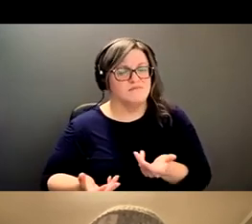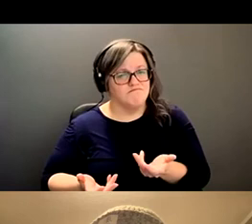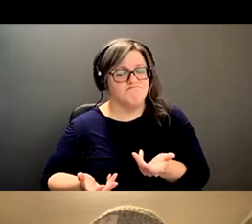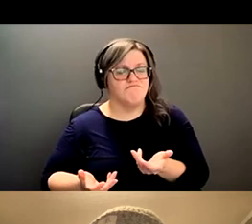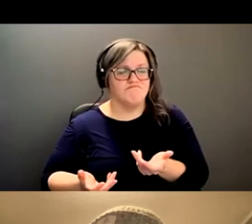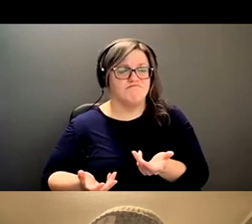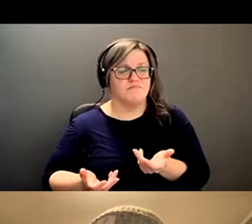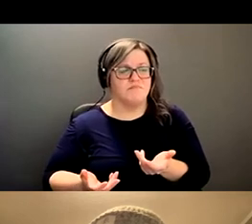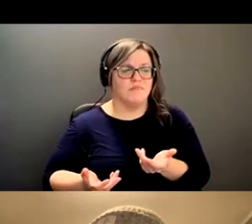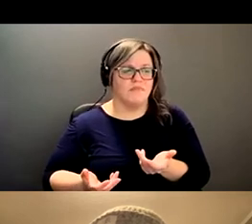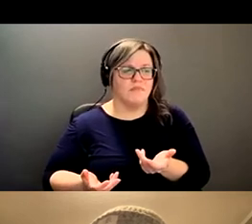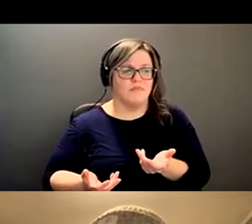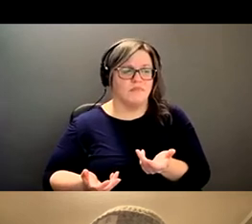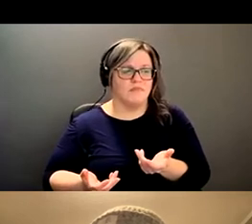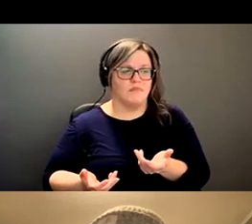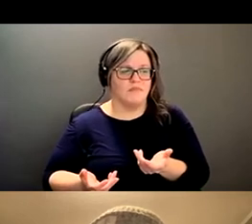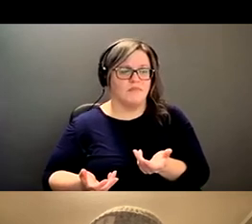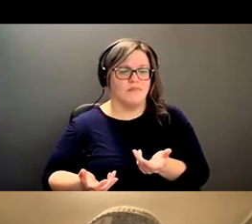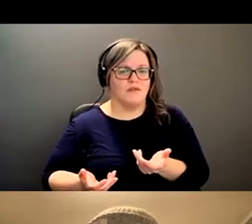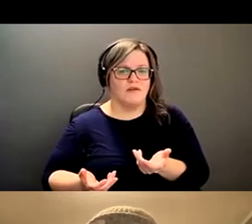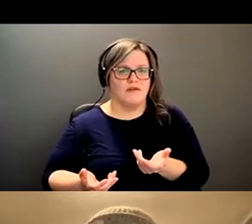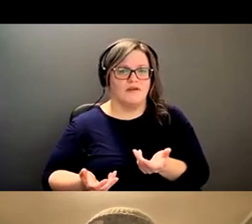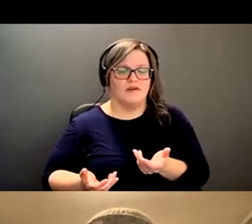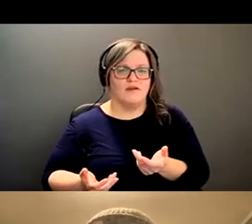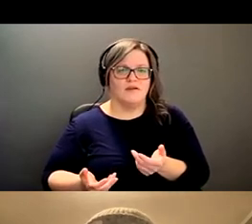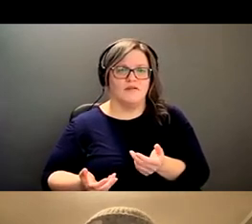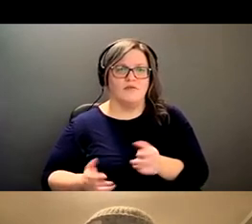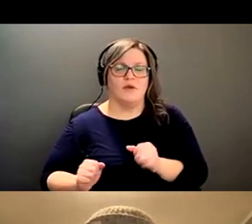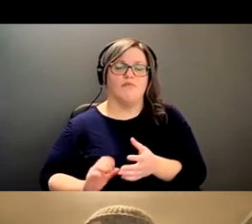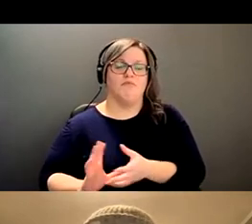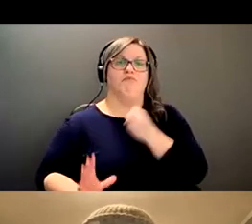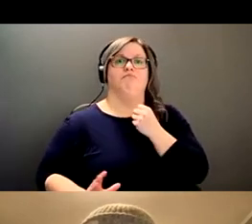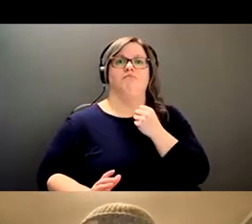kind of just taking and running with something.